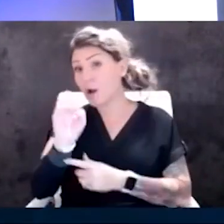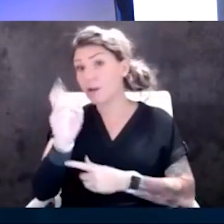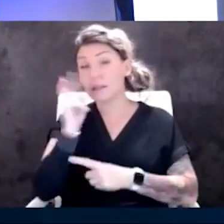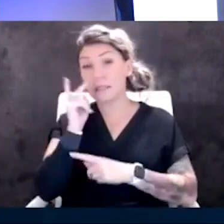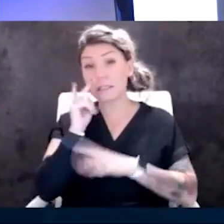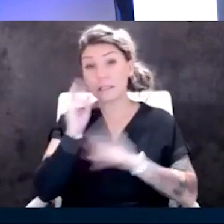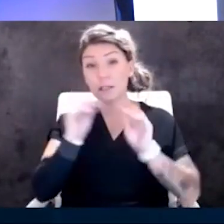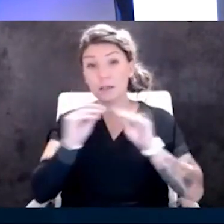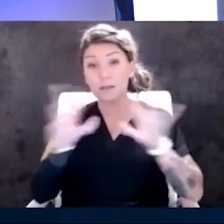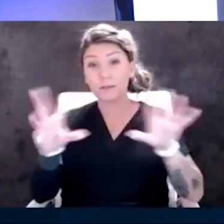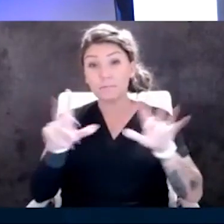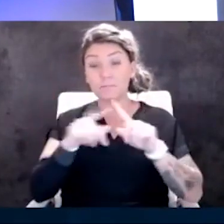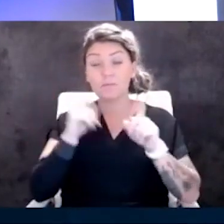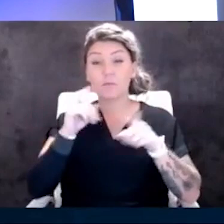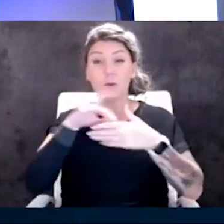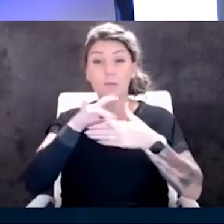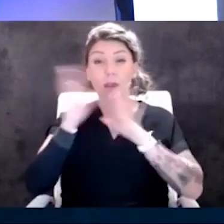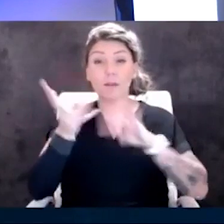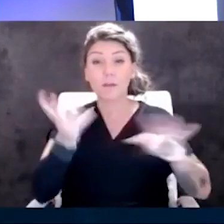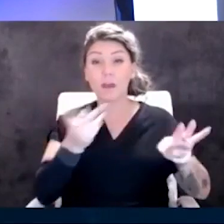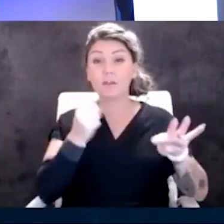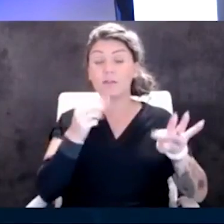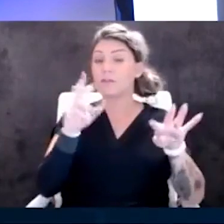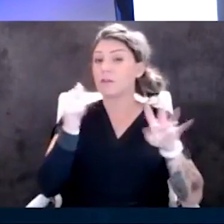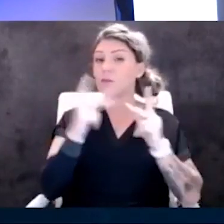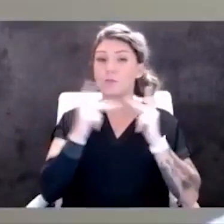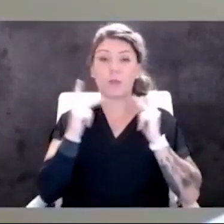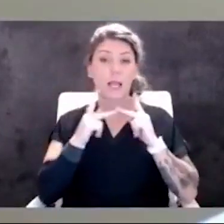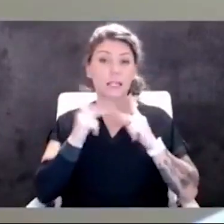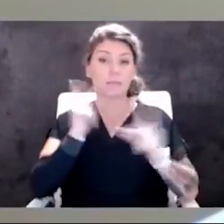plants or other places where folks may be gathering and working?